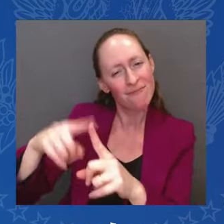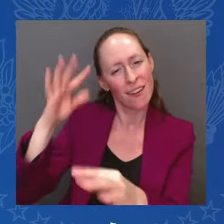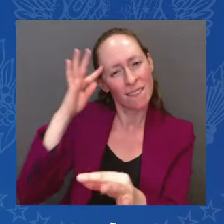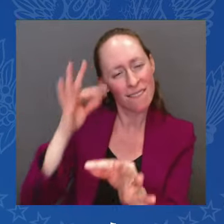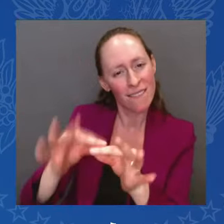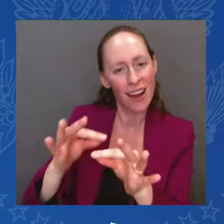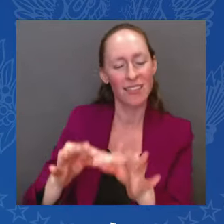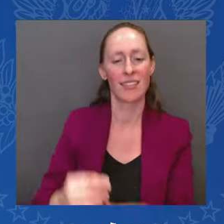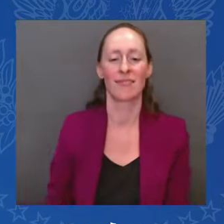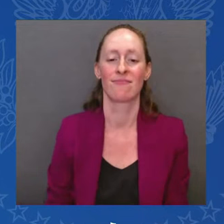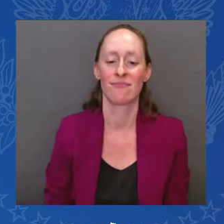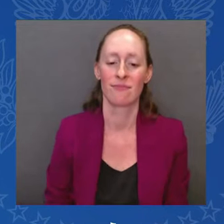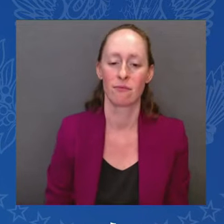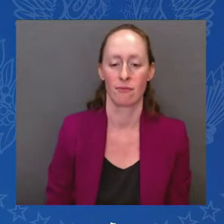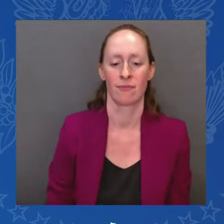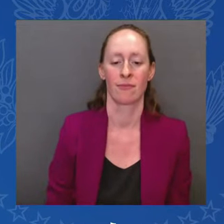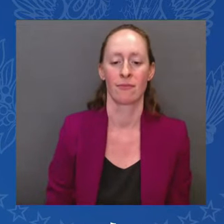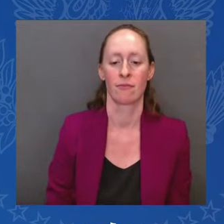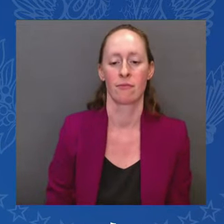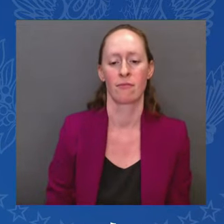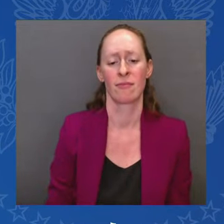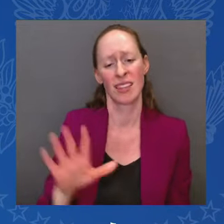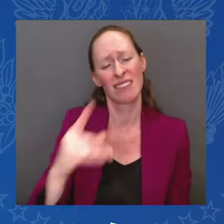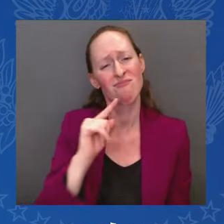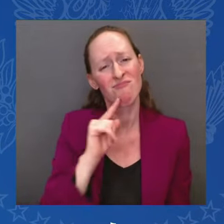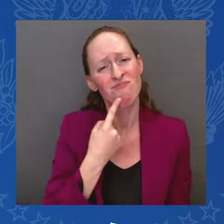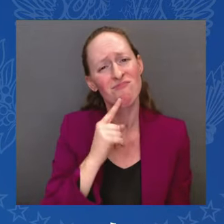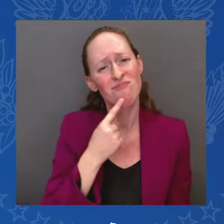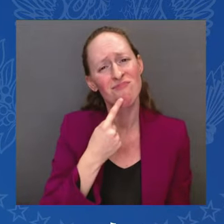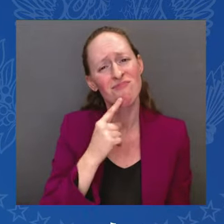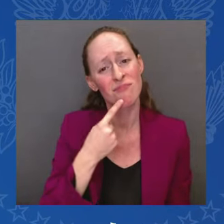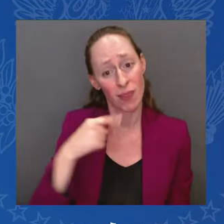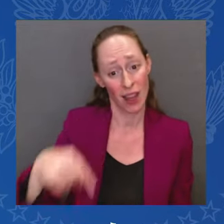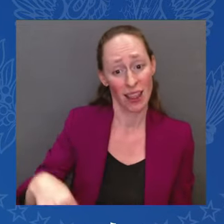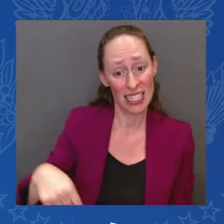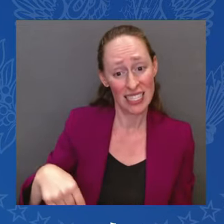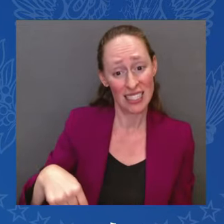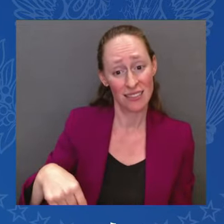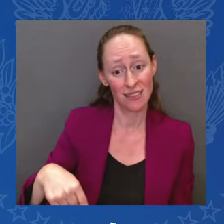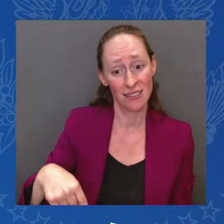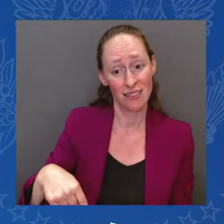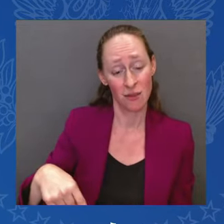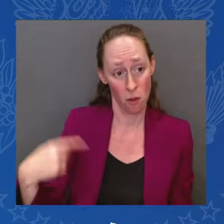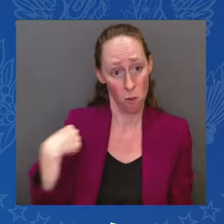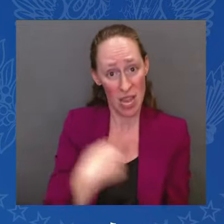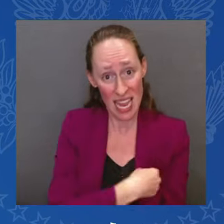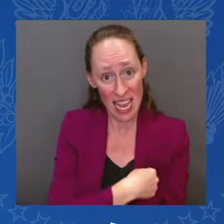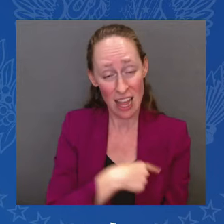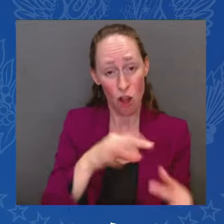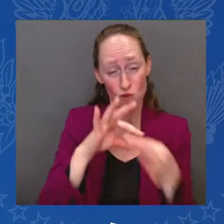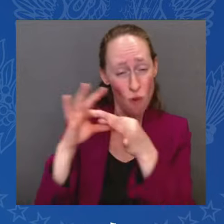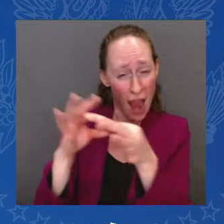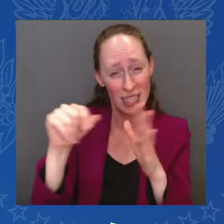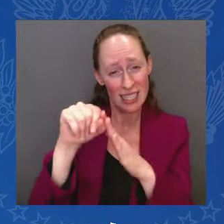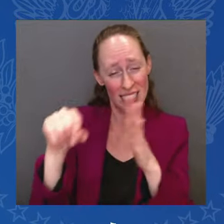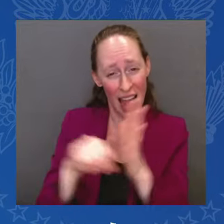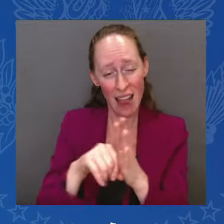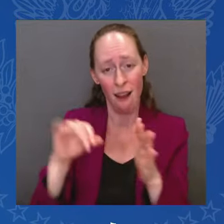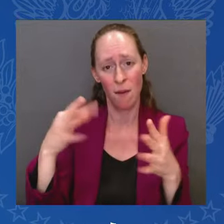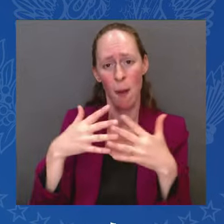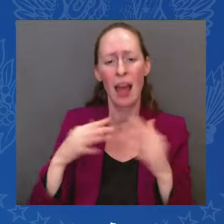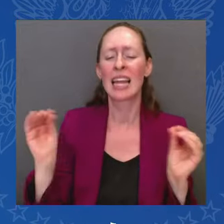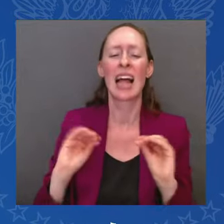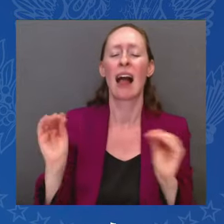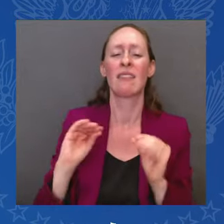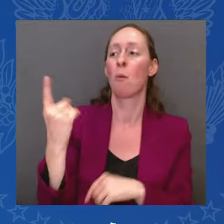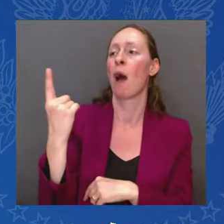remember, and I mean it sincerely, we are the United States of America. There is nothing beyond our capacity when we do